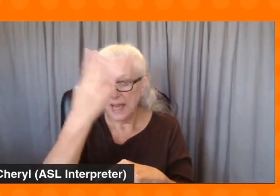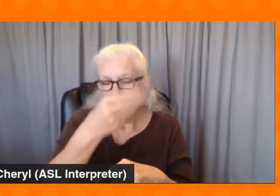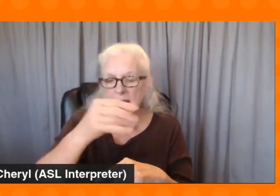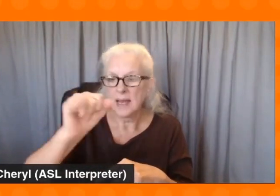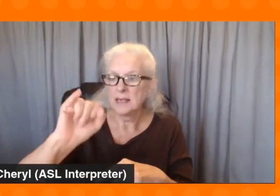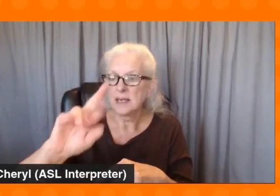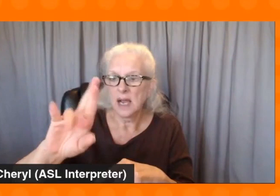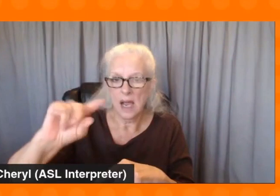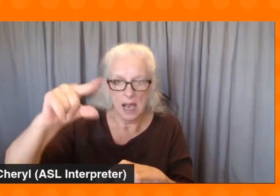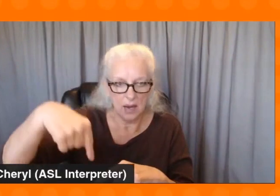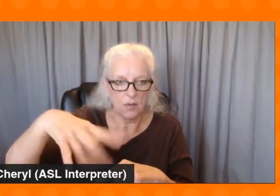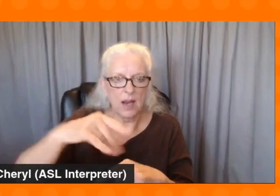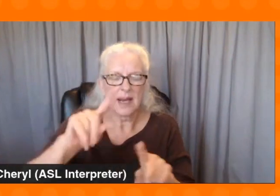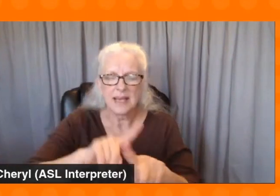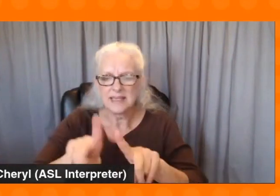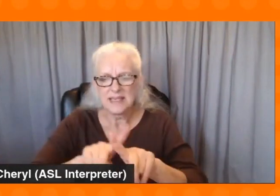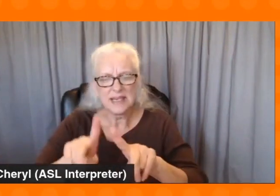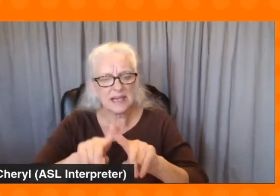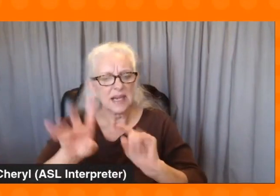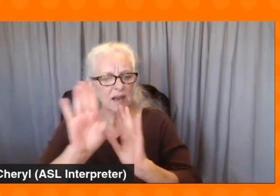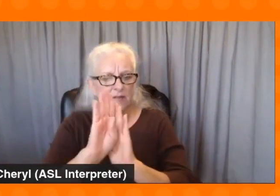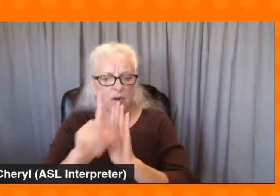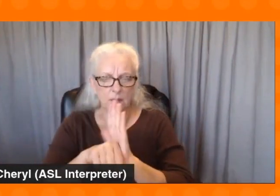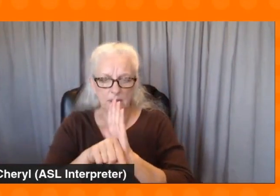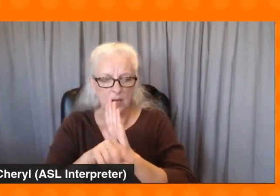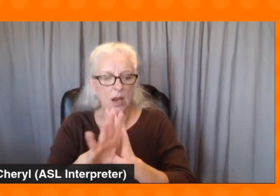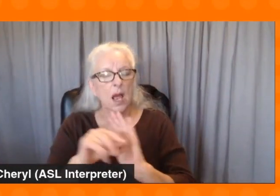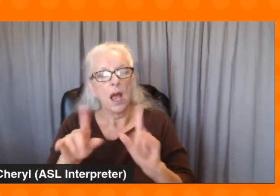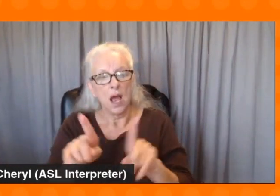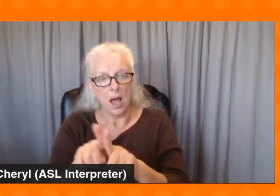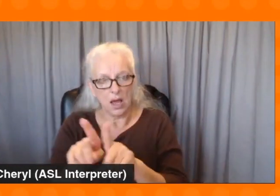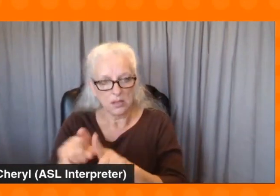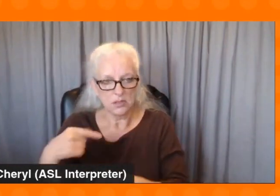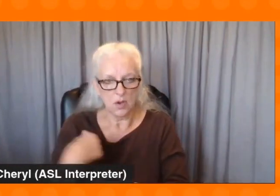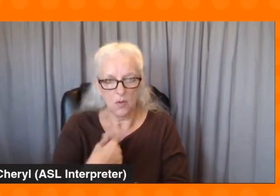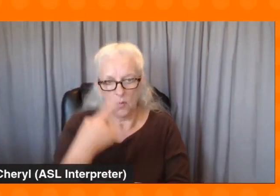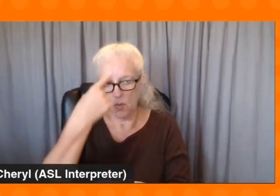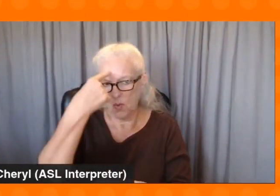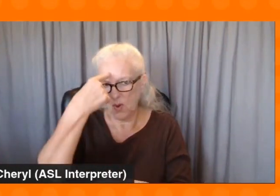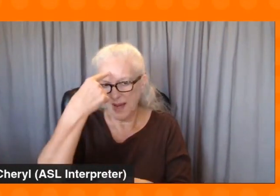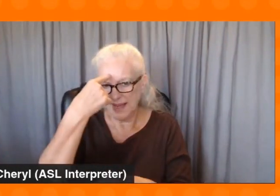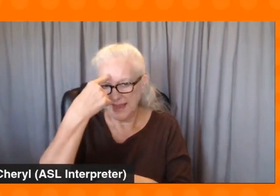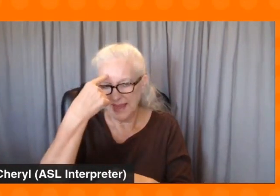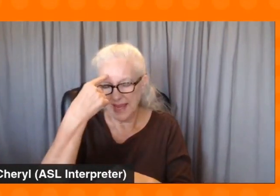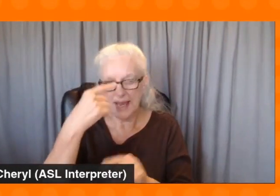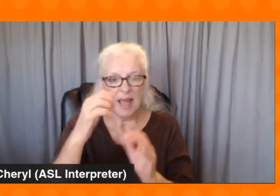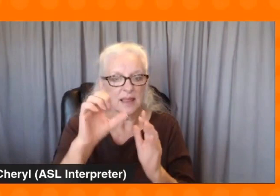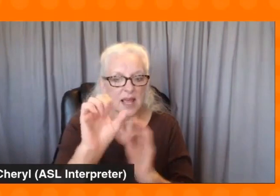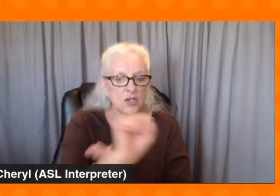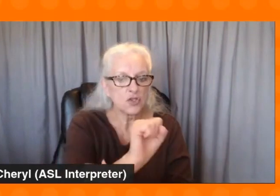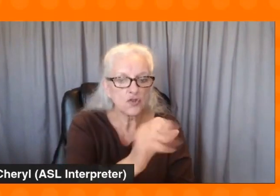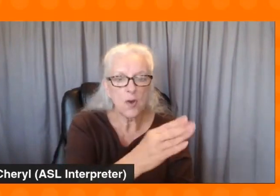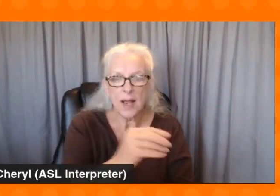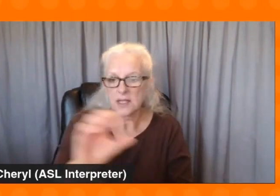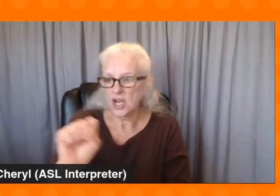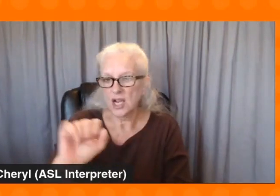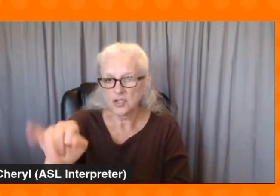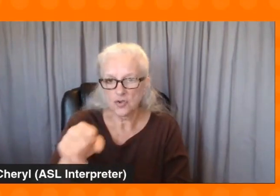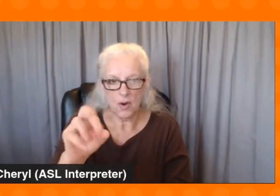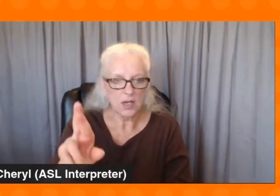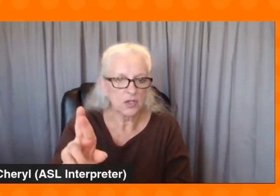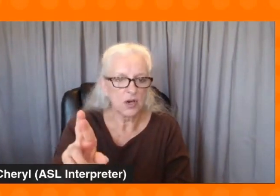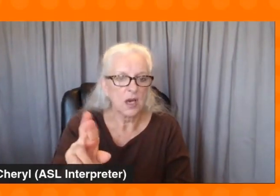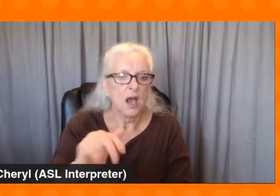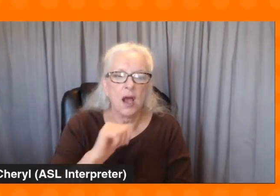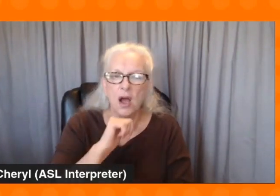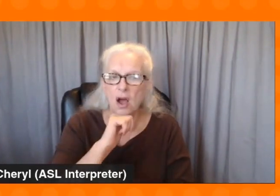and from so many different backgrounds. We often say that Scratch and ScratchJr are not tools to learn to code, but